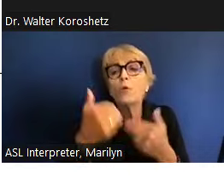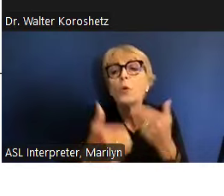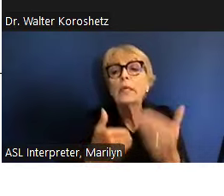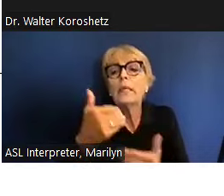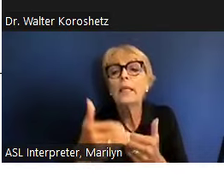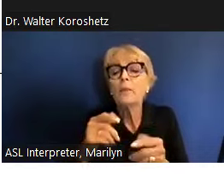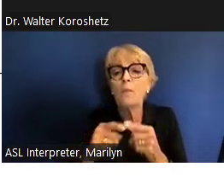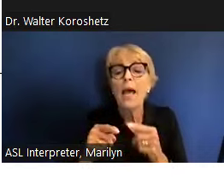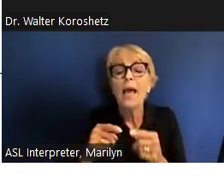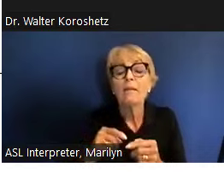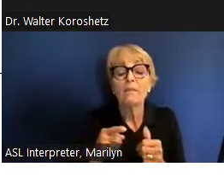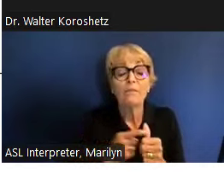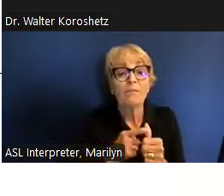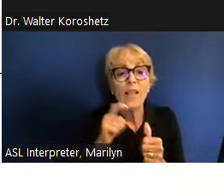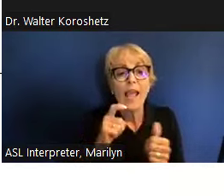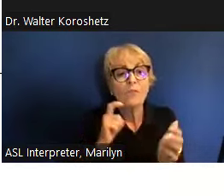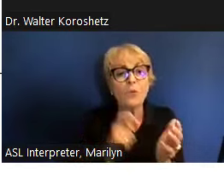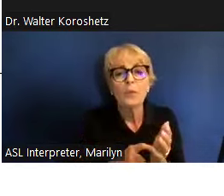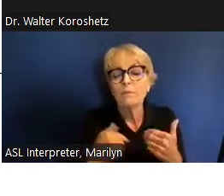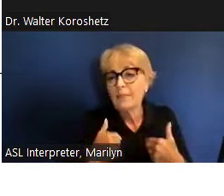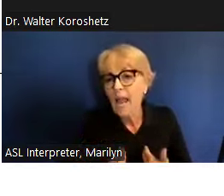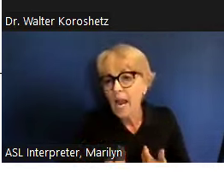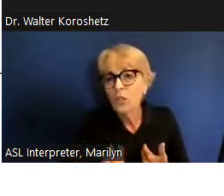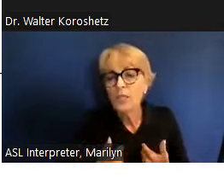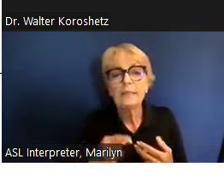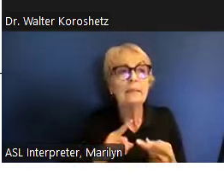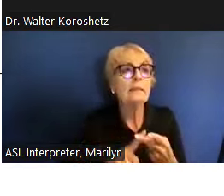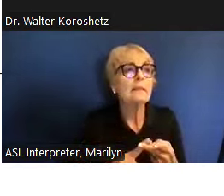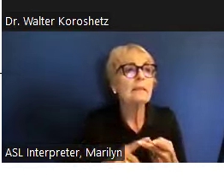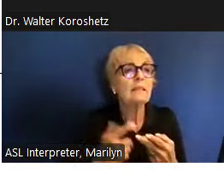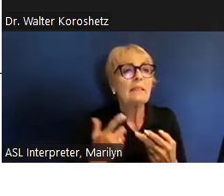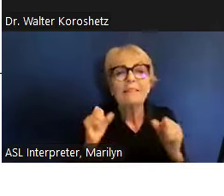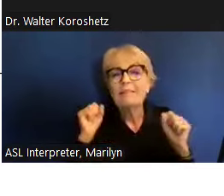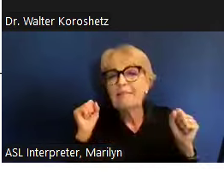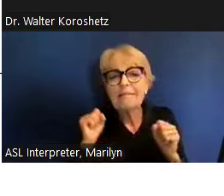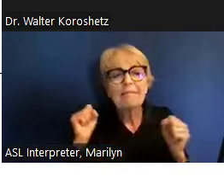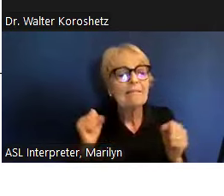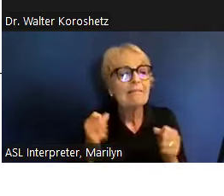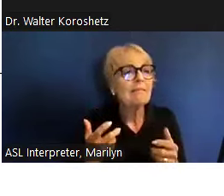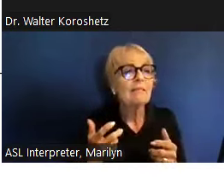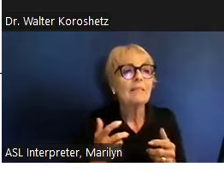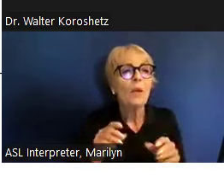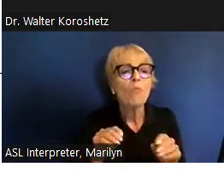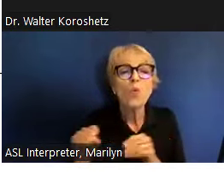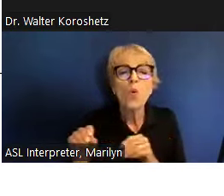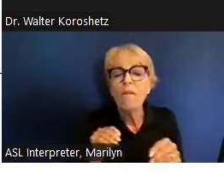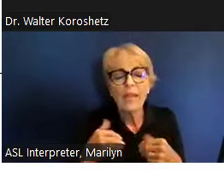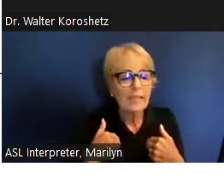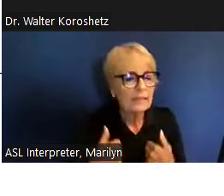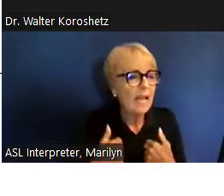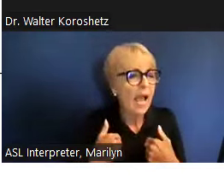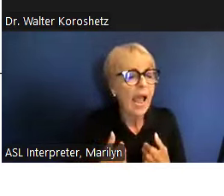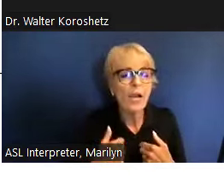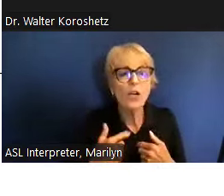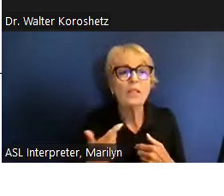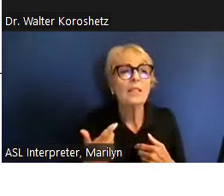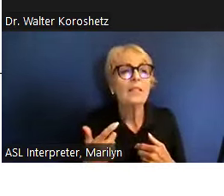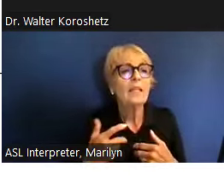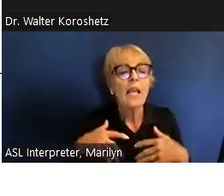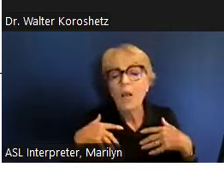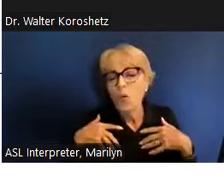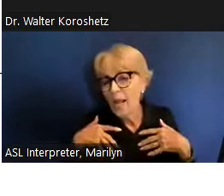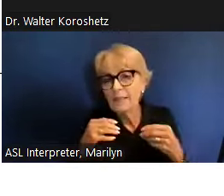one, acknowledge the tiredness, the rest, losing fitness, movement is more tiring, so I rest more, right? This becomes a little bit of a